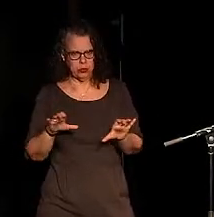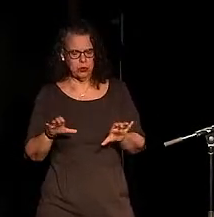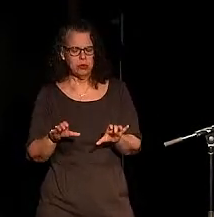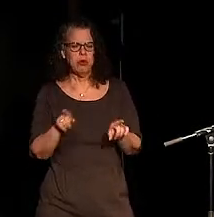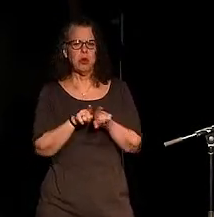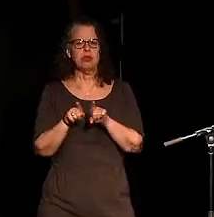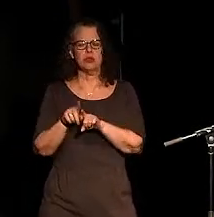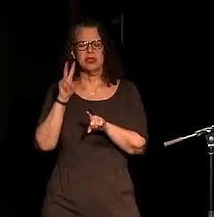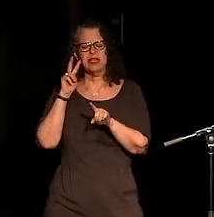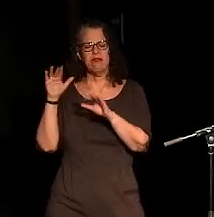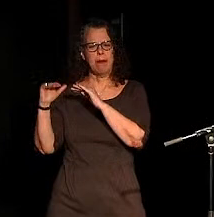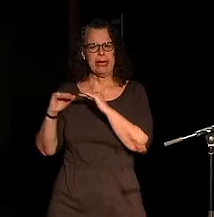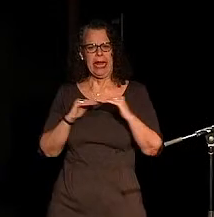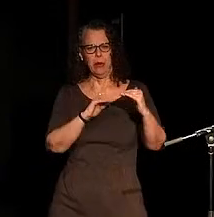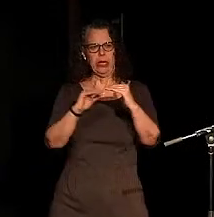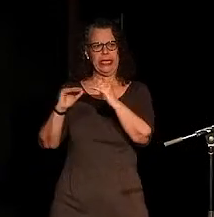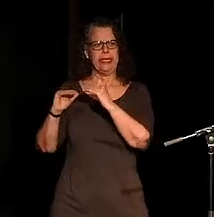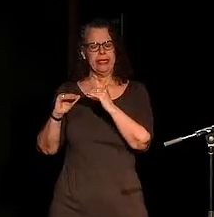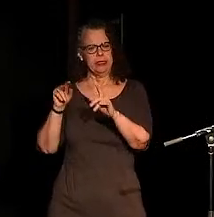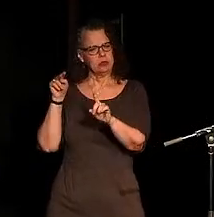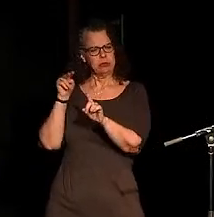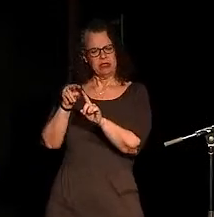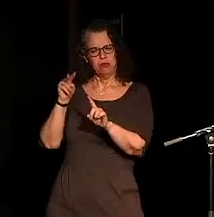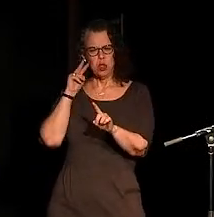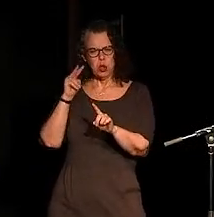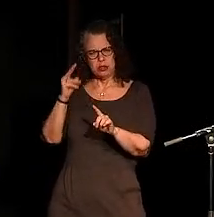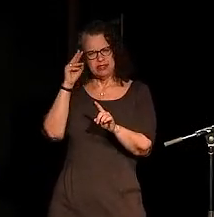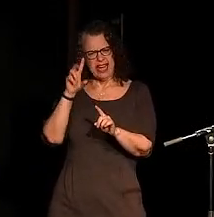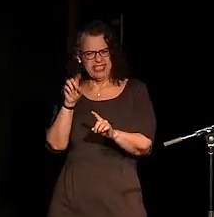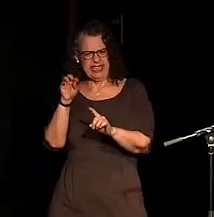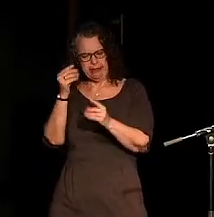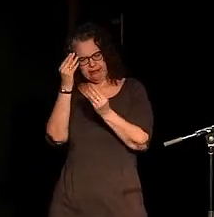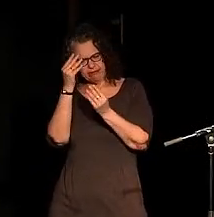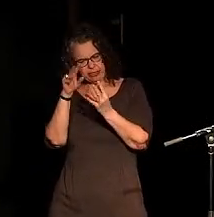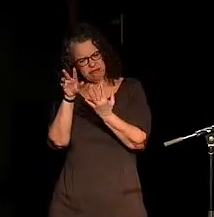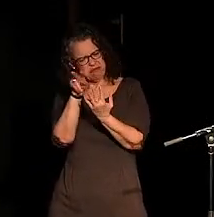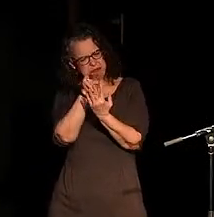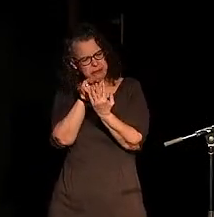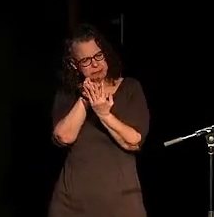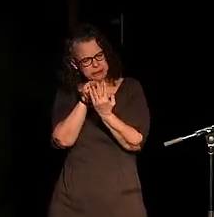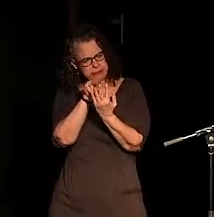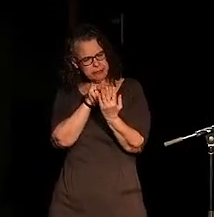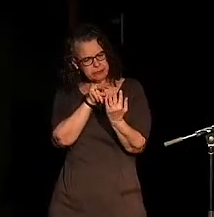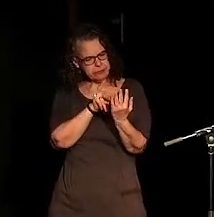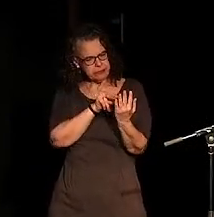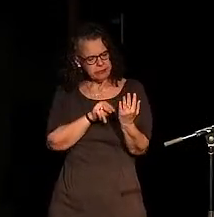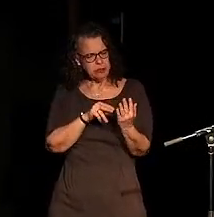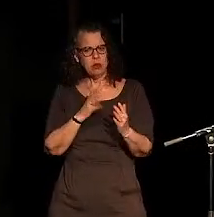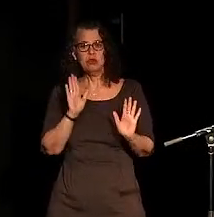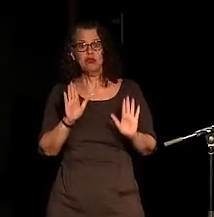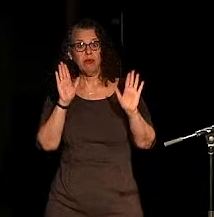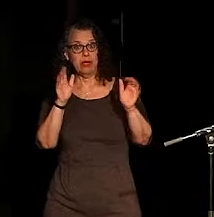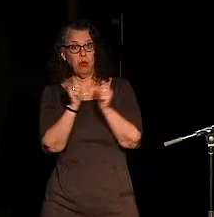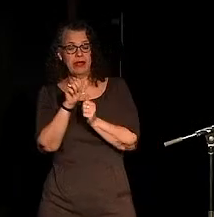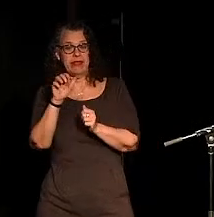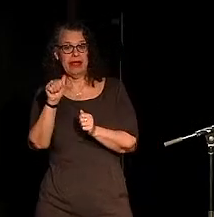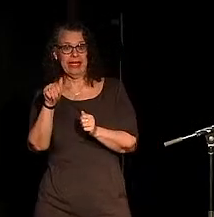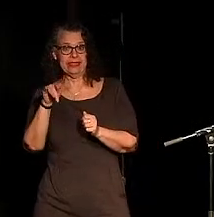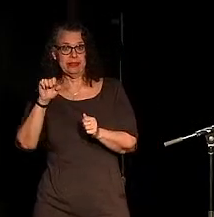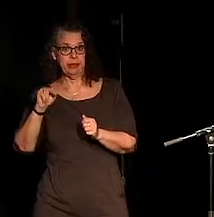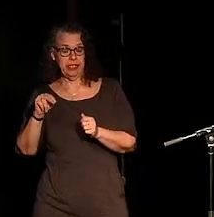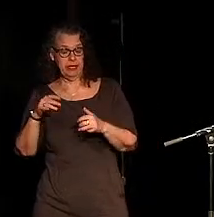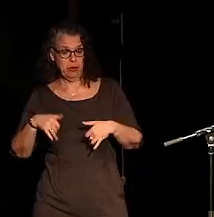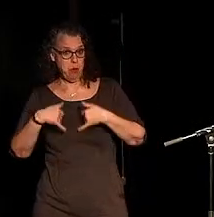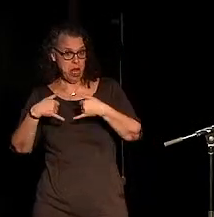from an equity perspective, we looked at data pretty closely, and what was great about the Aspen Prize was we got to meet with